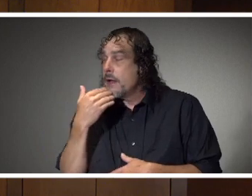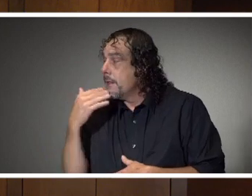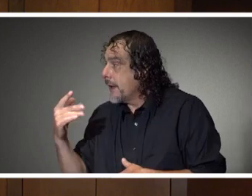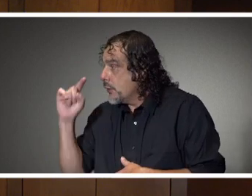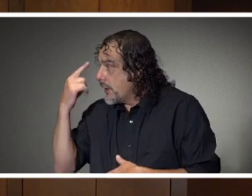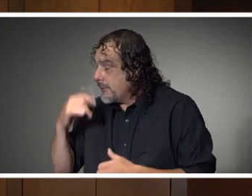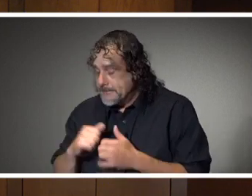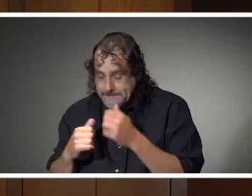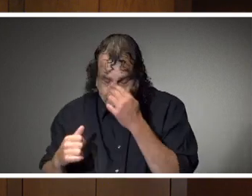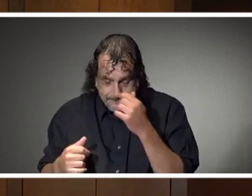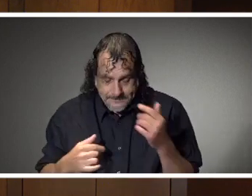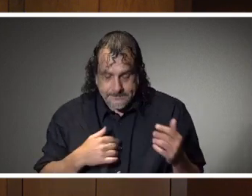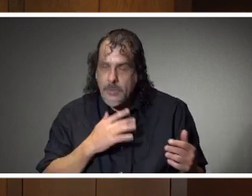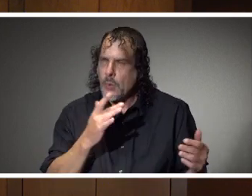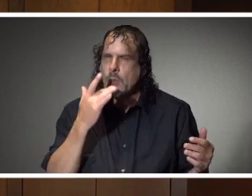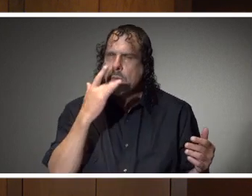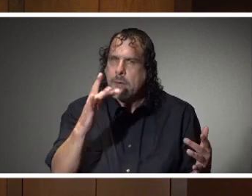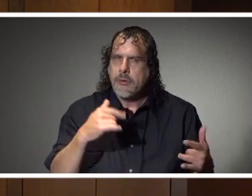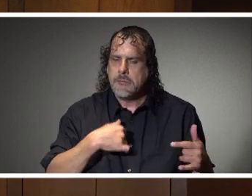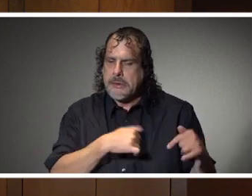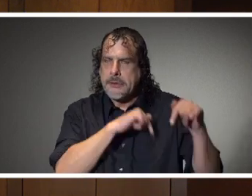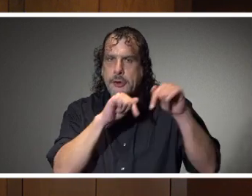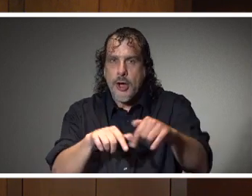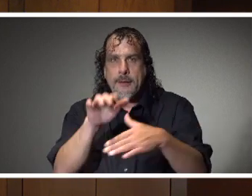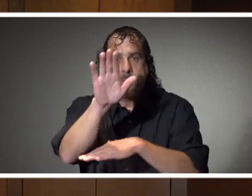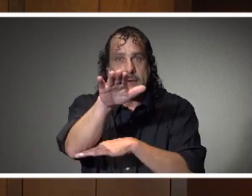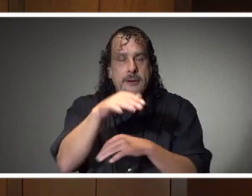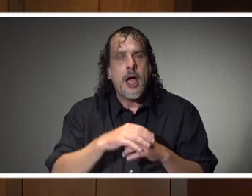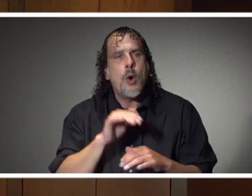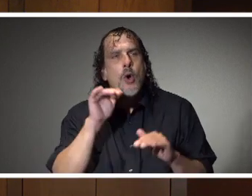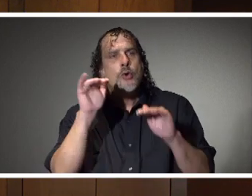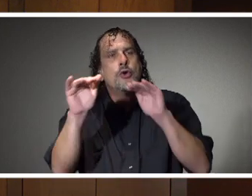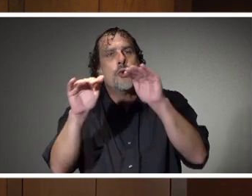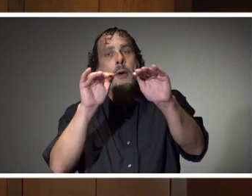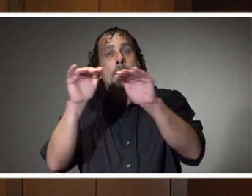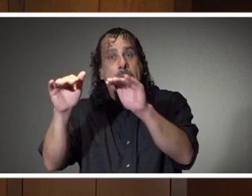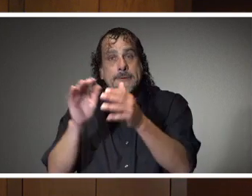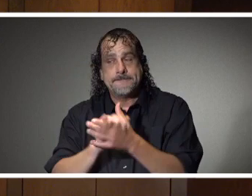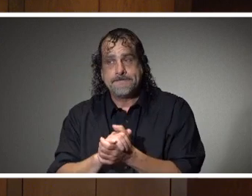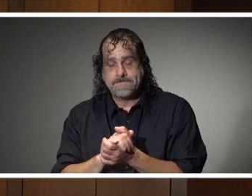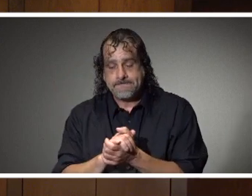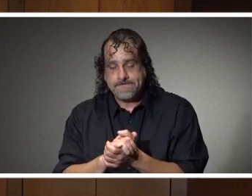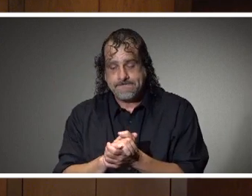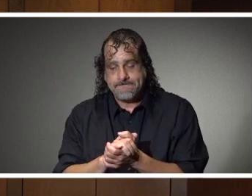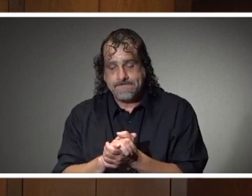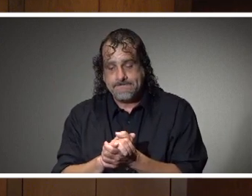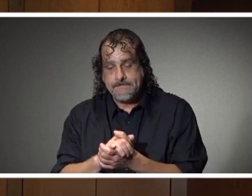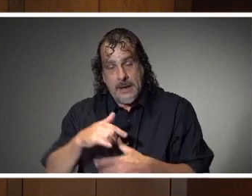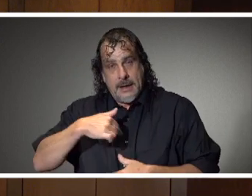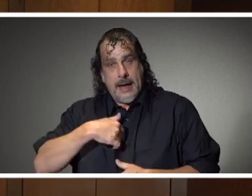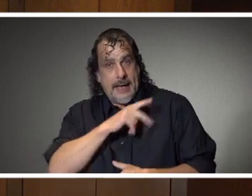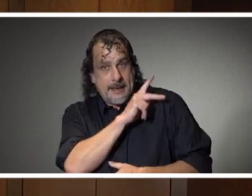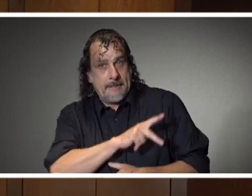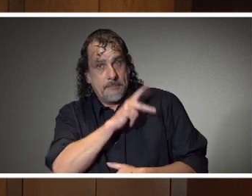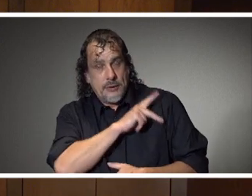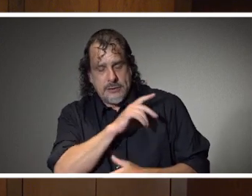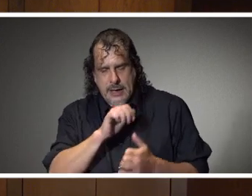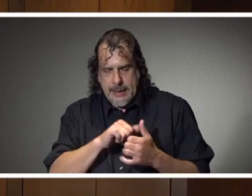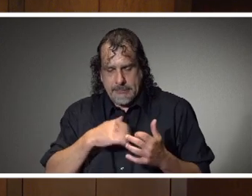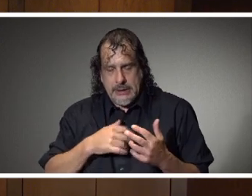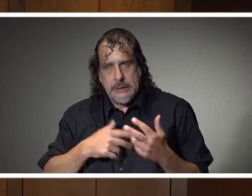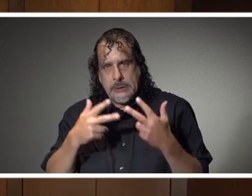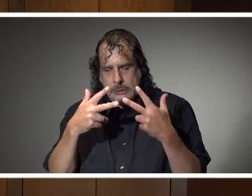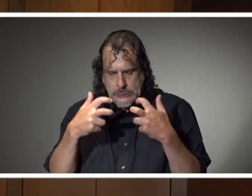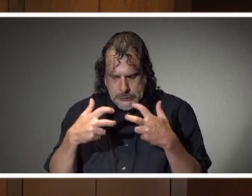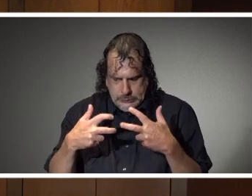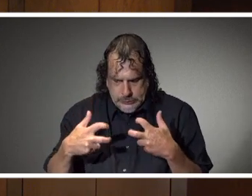it is to be with you this afternoon. I want to remind us of a few things as I have personally been processing what